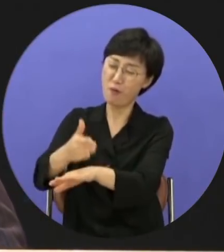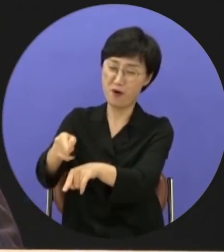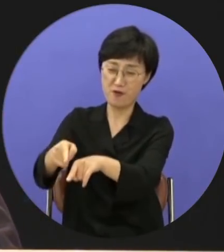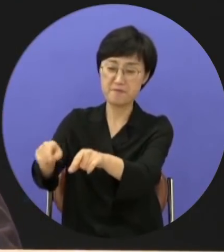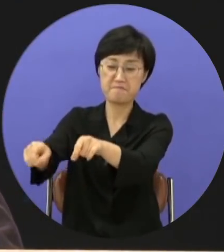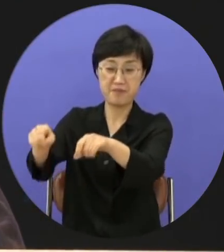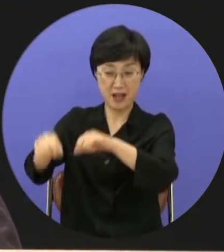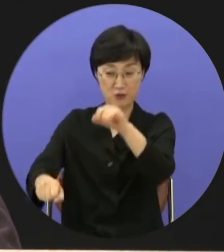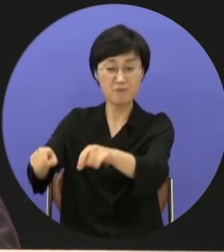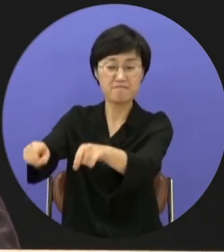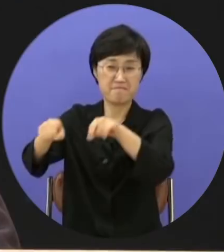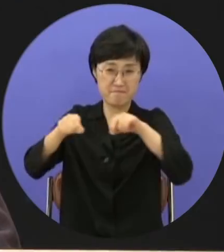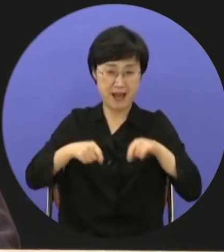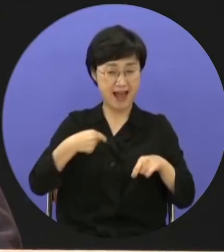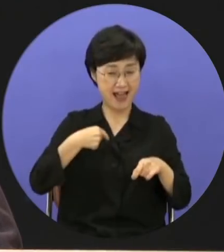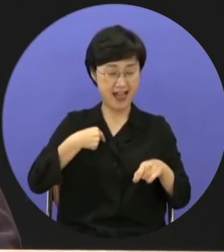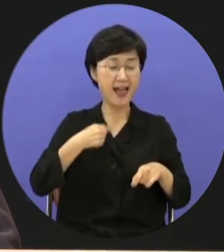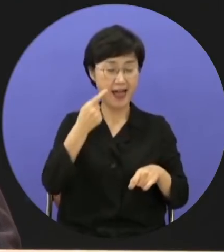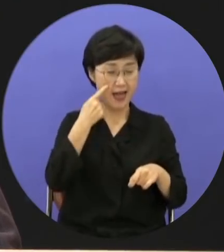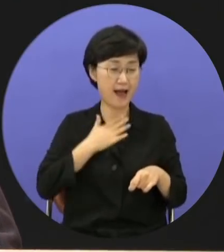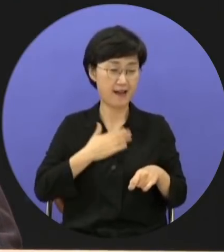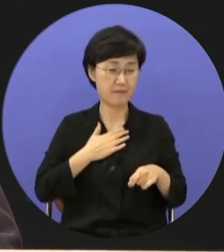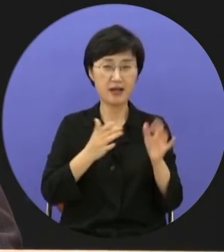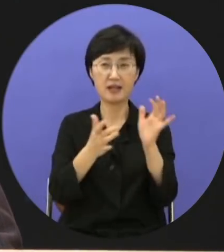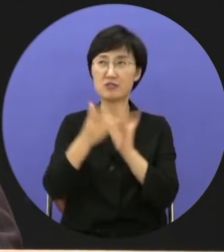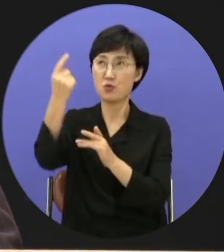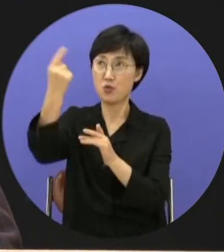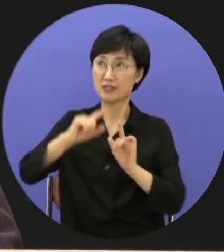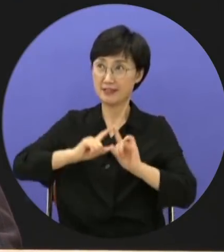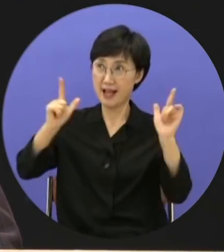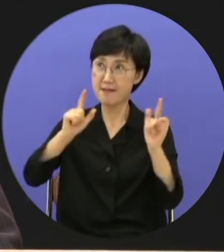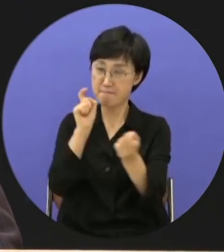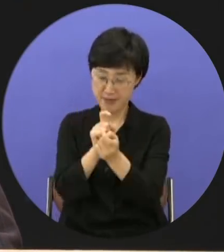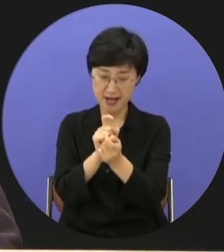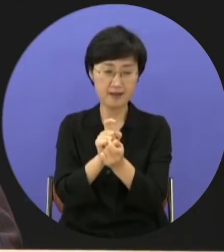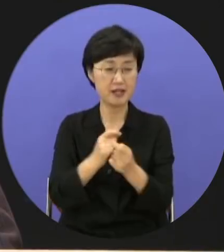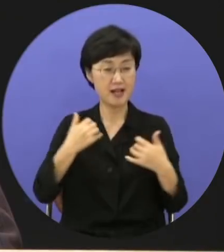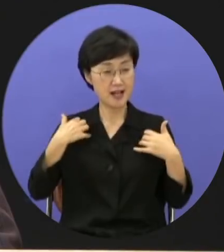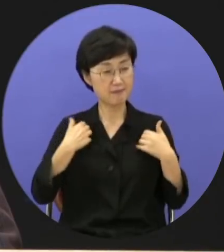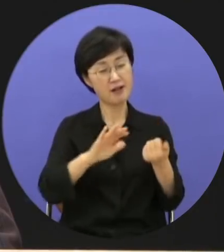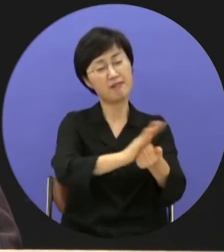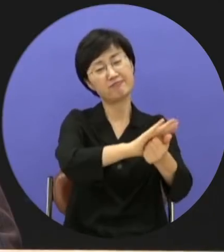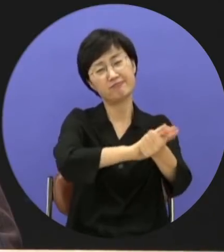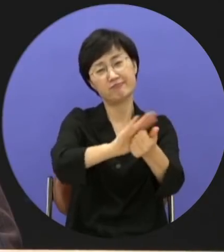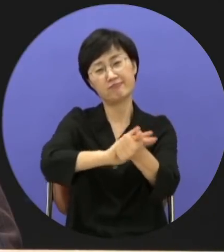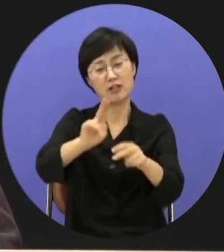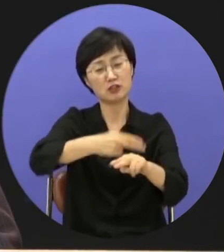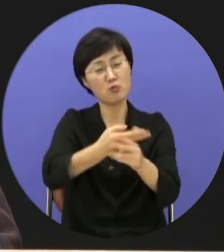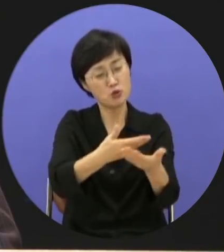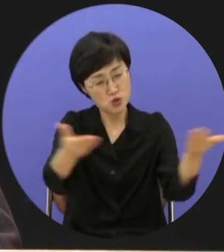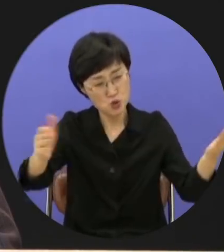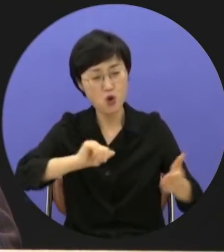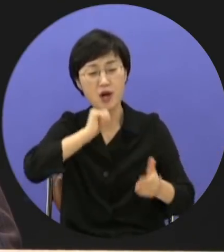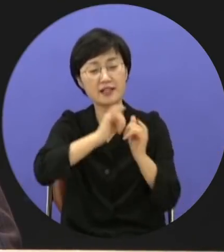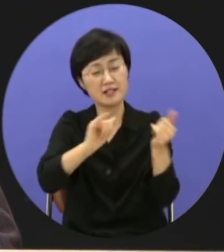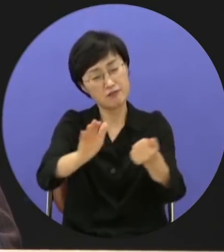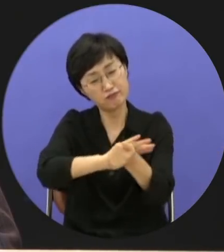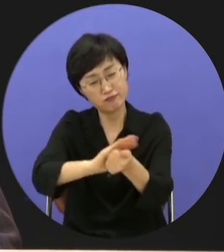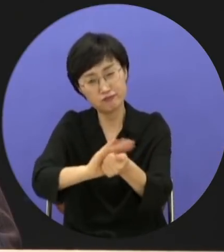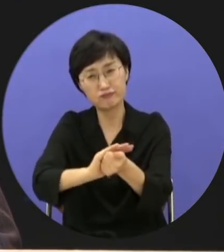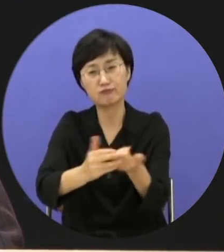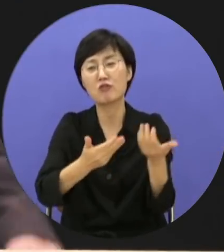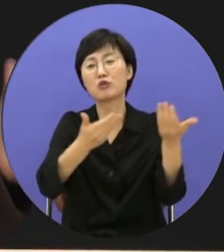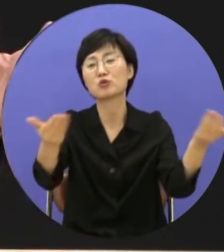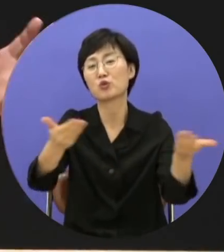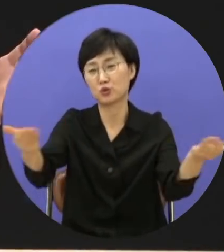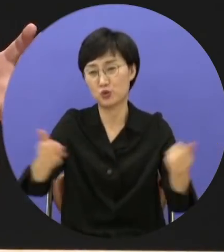began to say, let's now carry on that tradition of Saint Nicholas and let's celebrate the day of the coming of Jesus Christ to carry out good works and good deeds on that